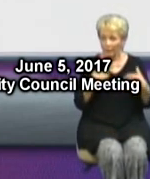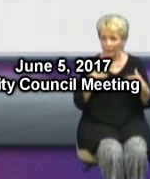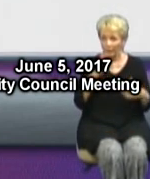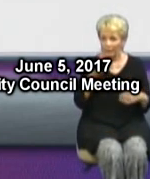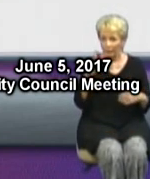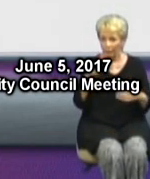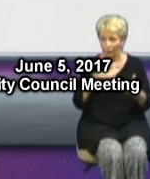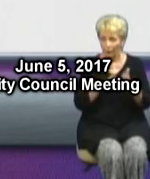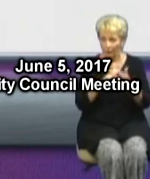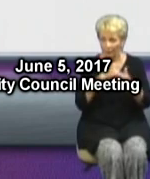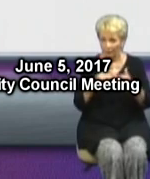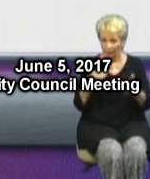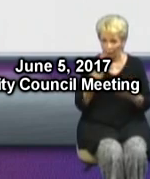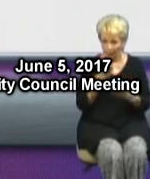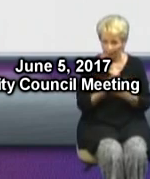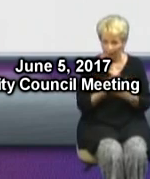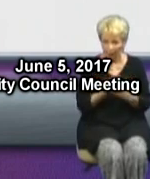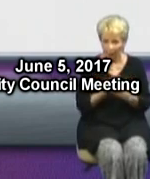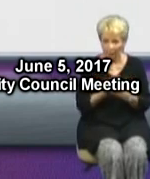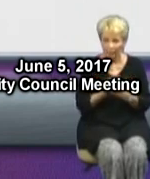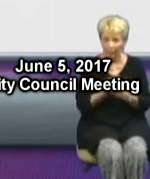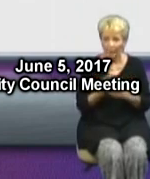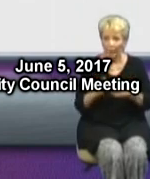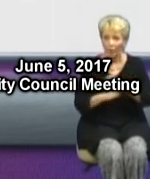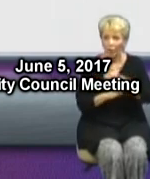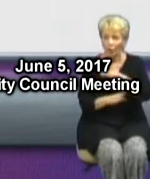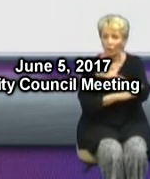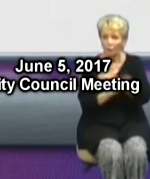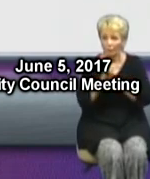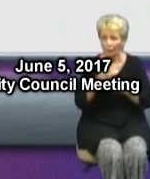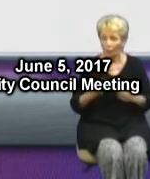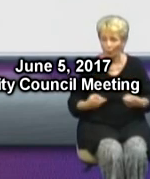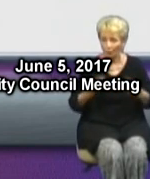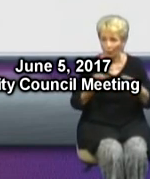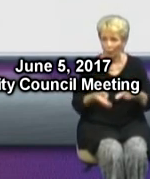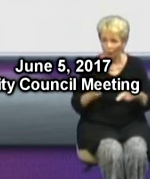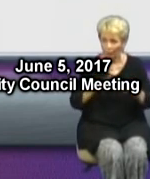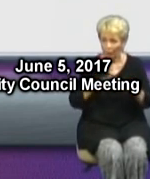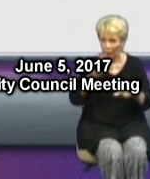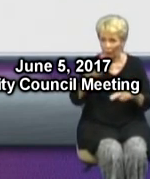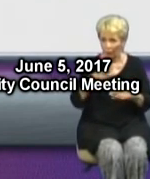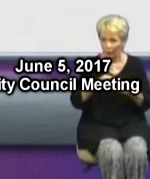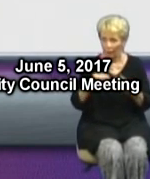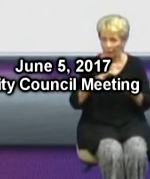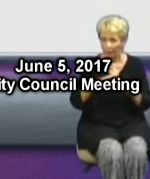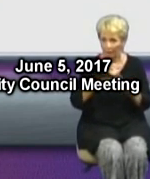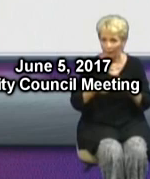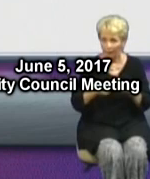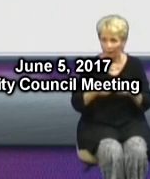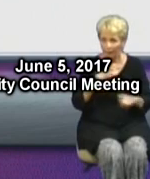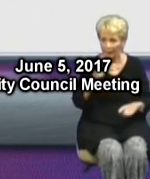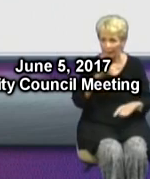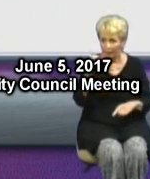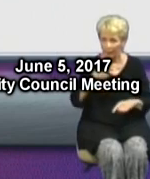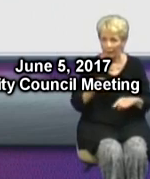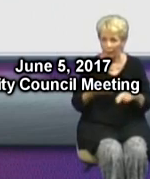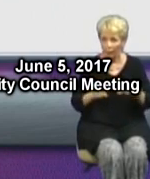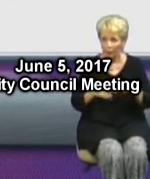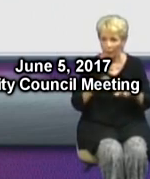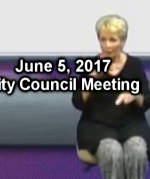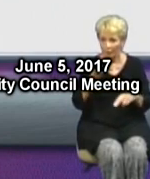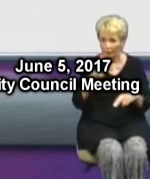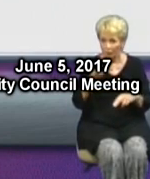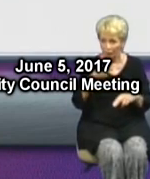$73 million budget. Our garbage fee is recommended to go up $2 a month, 10% increase in our